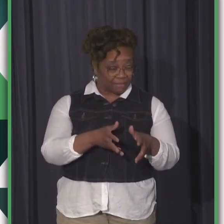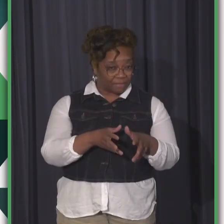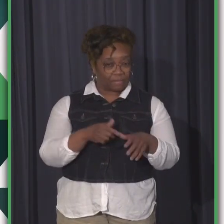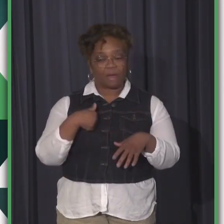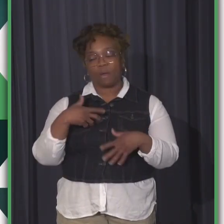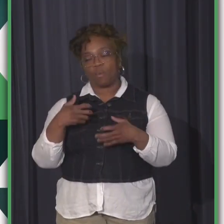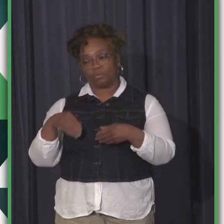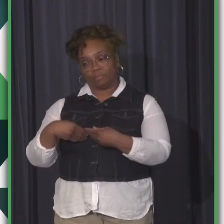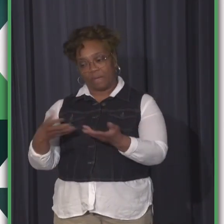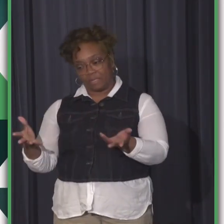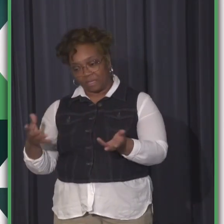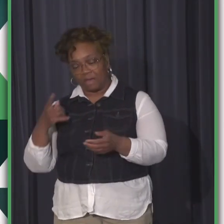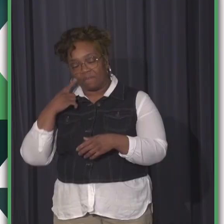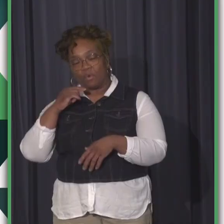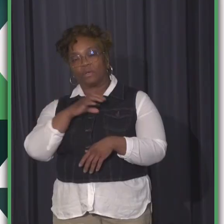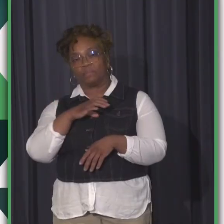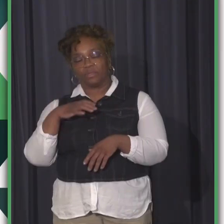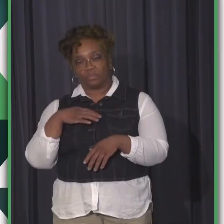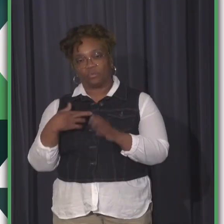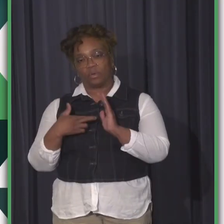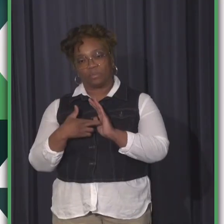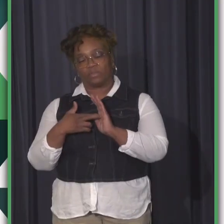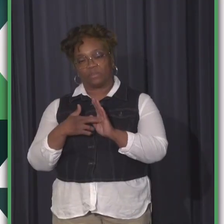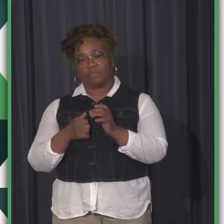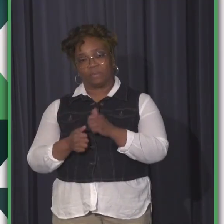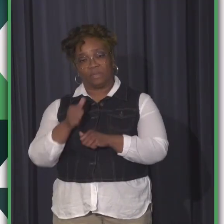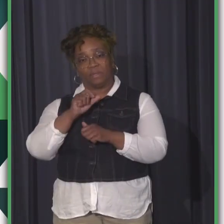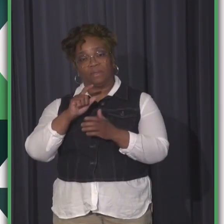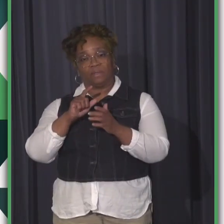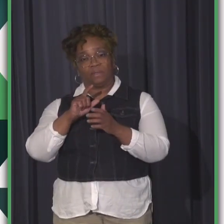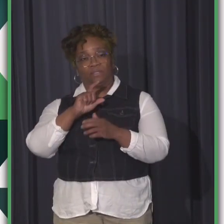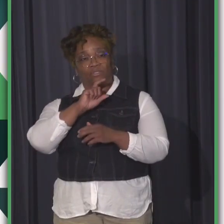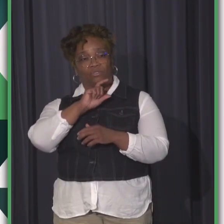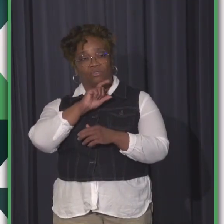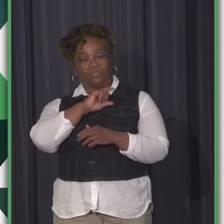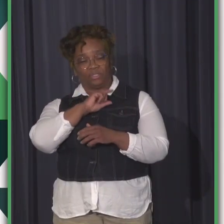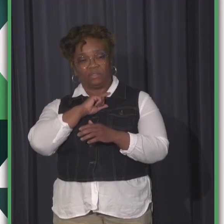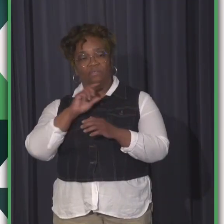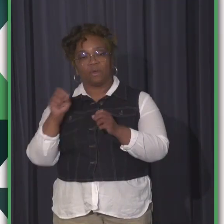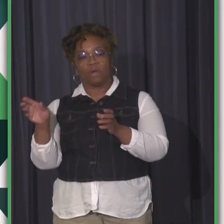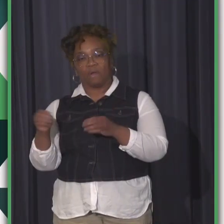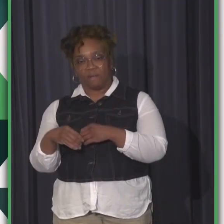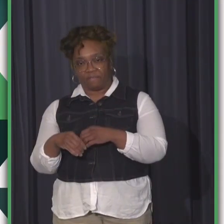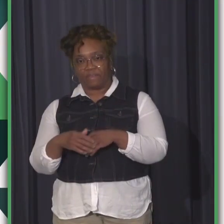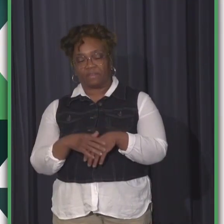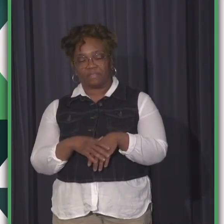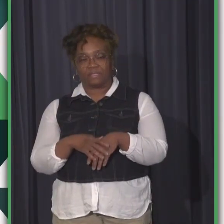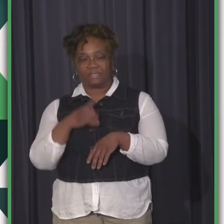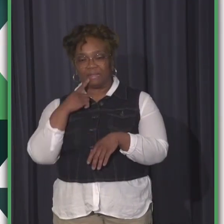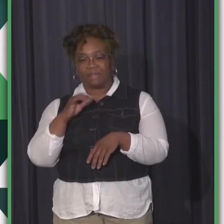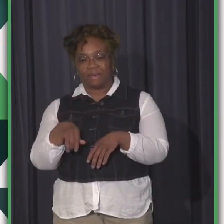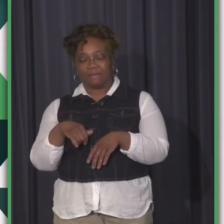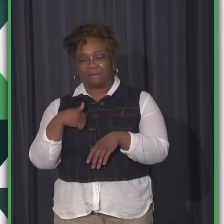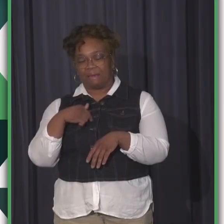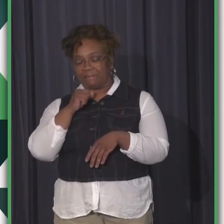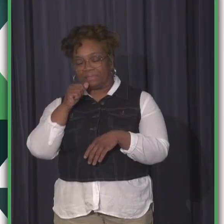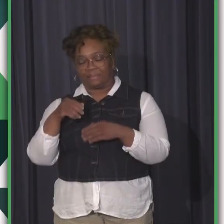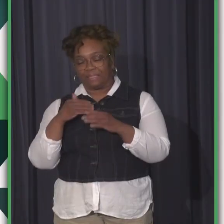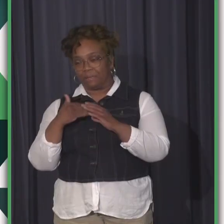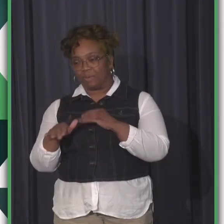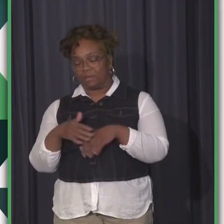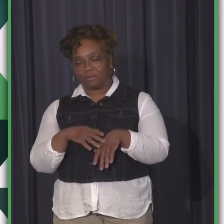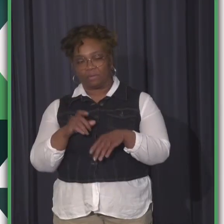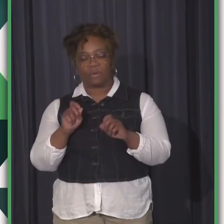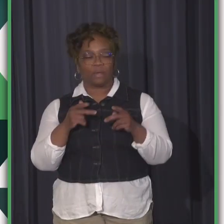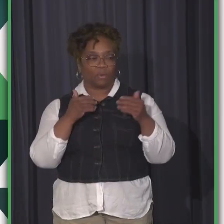commissioners and the representative from the chief's office because I've neglected to email it. Okay. And I was told to ask to do that first. Okay, you go ahead. Okay. The staff will get it. All